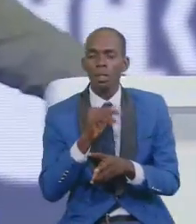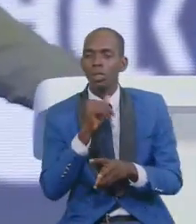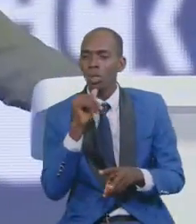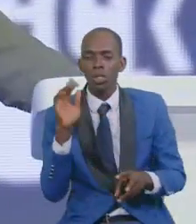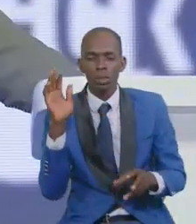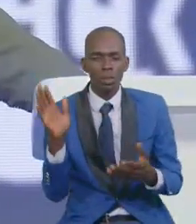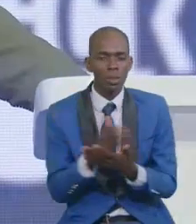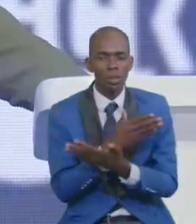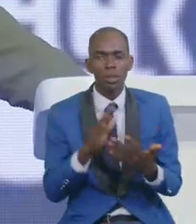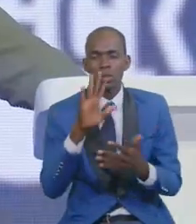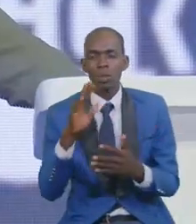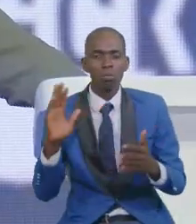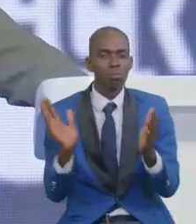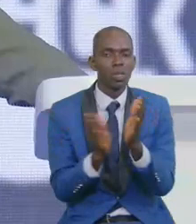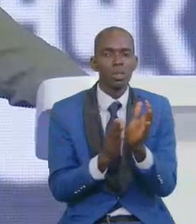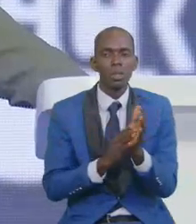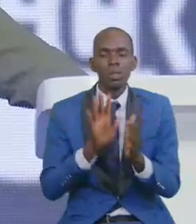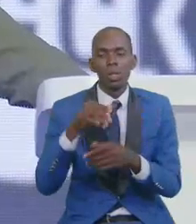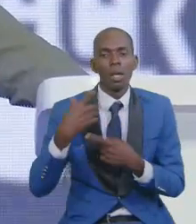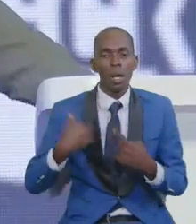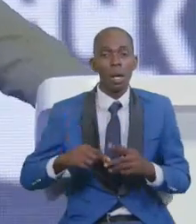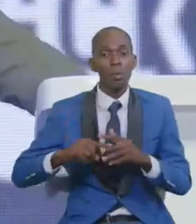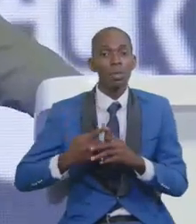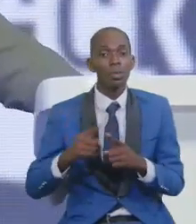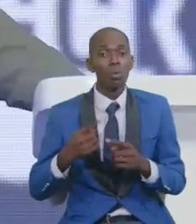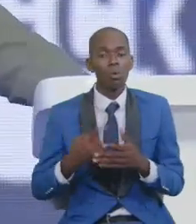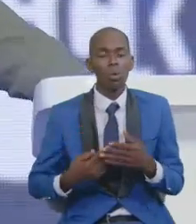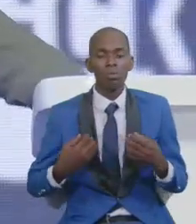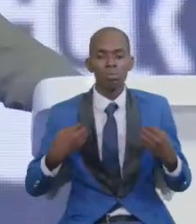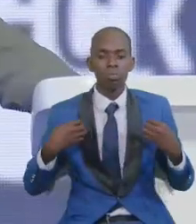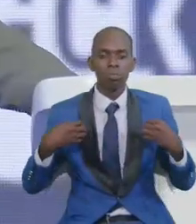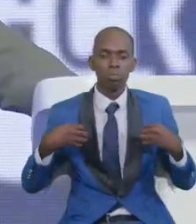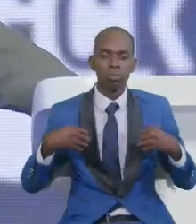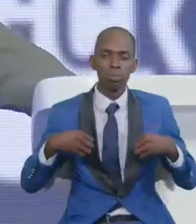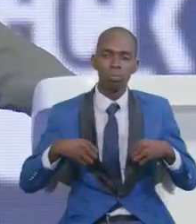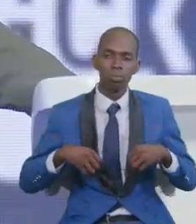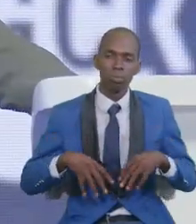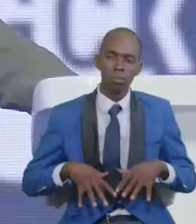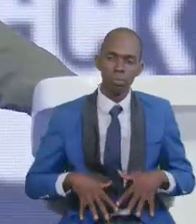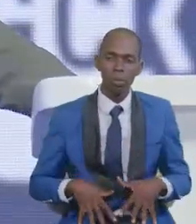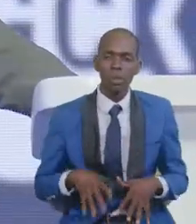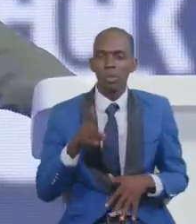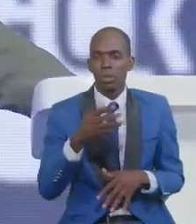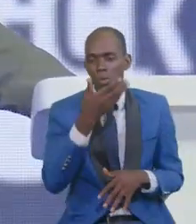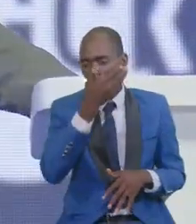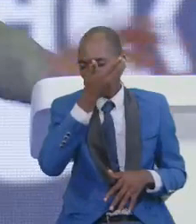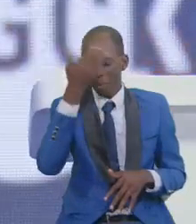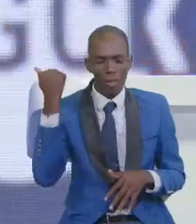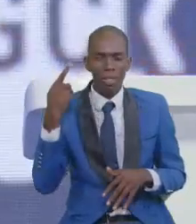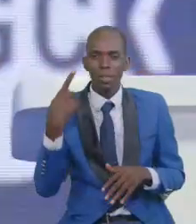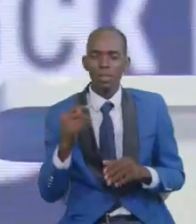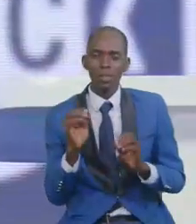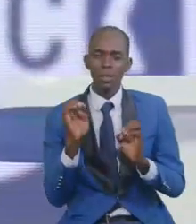your heart begins to sink. You forget the evaluation of God, the exaltation